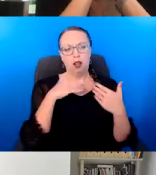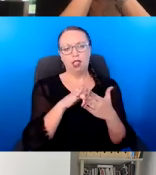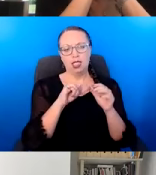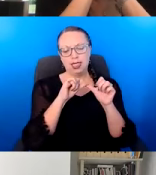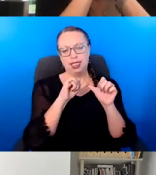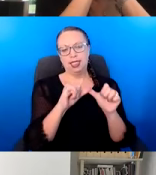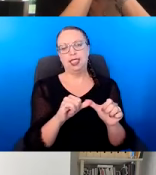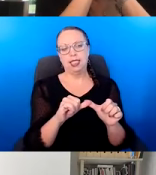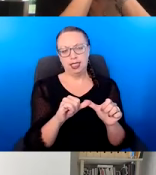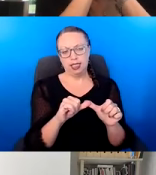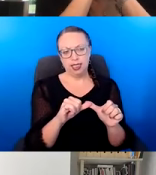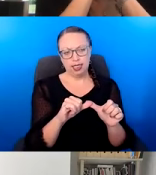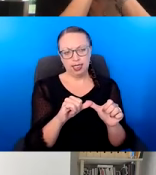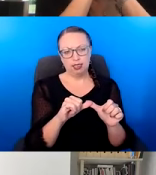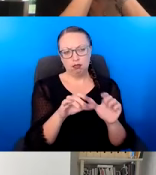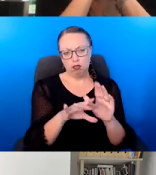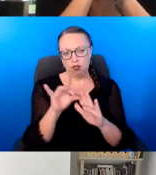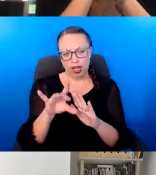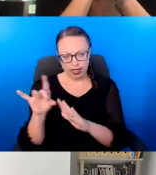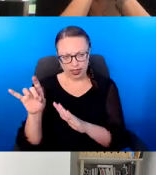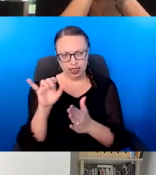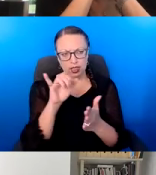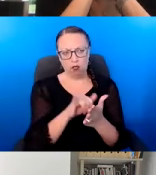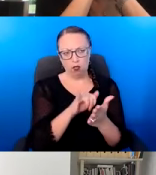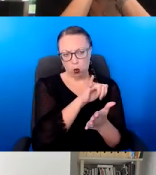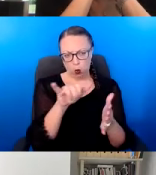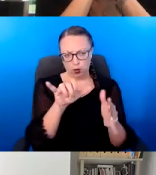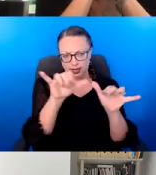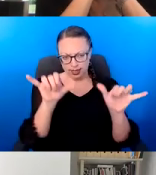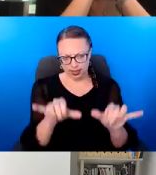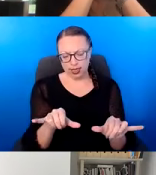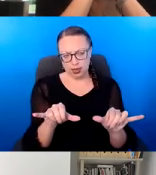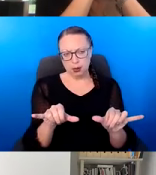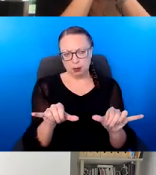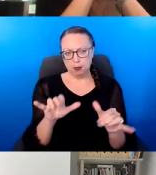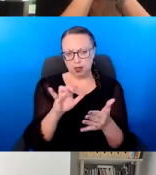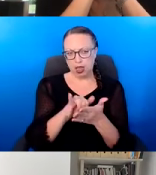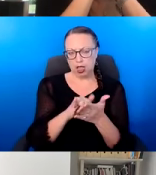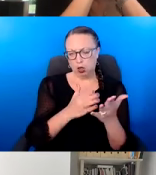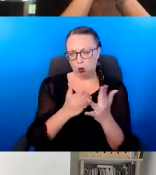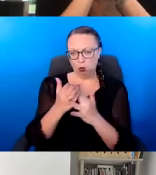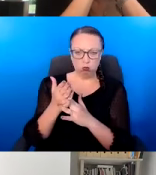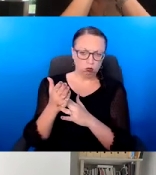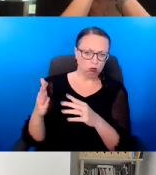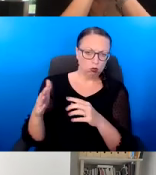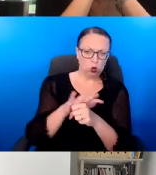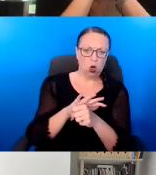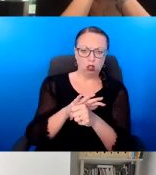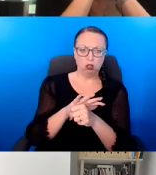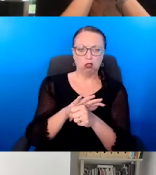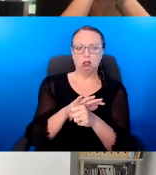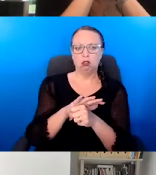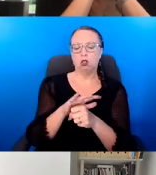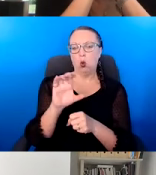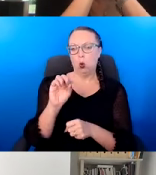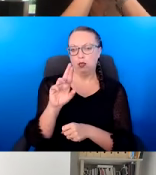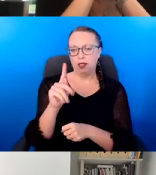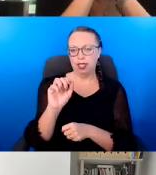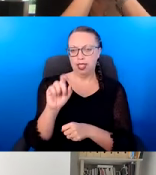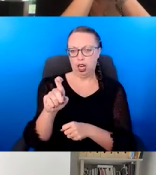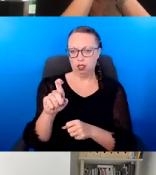consistent finding of these systems that go across occipital temporal cortex.